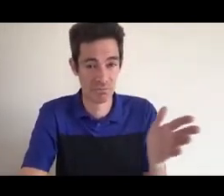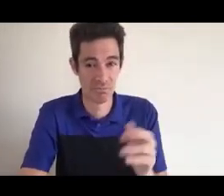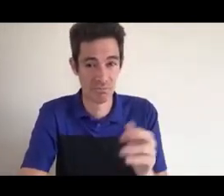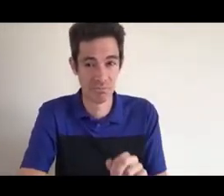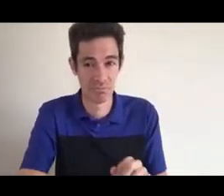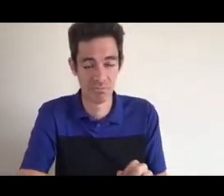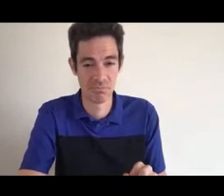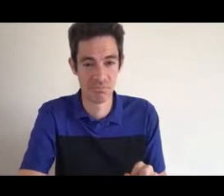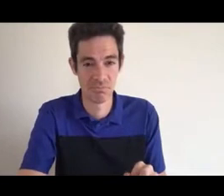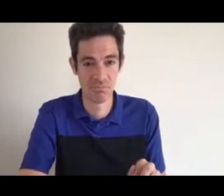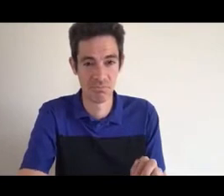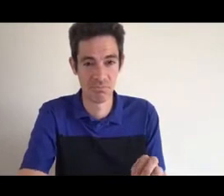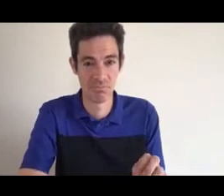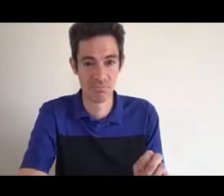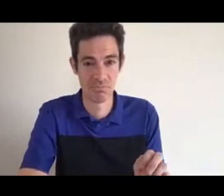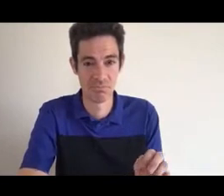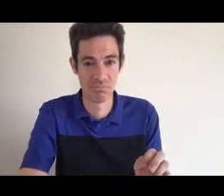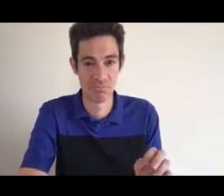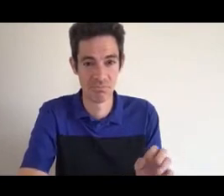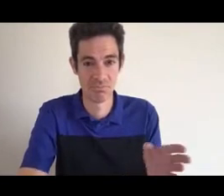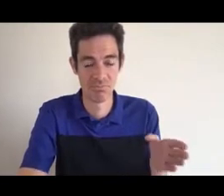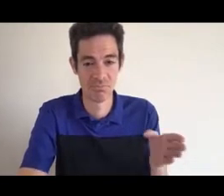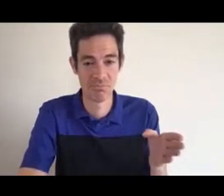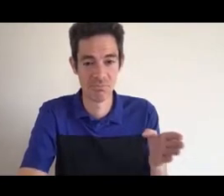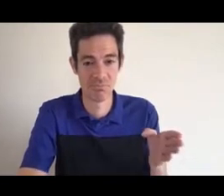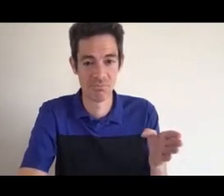Any questions thus far?